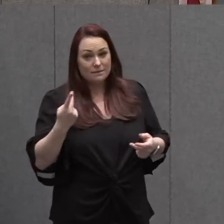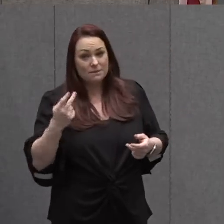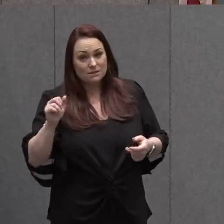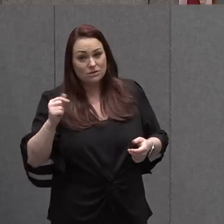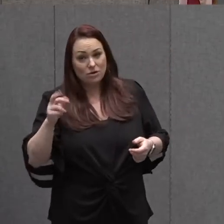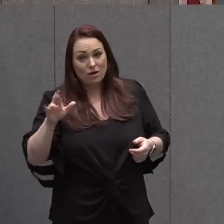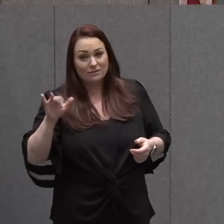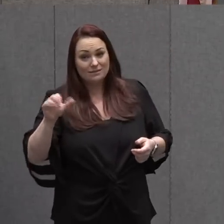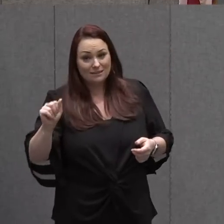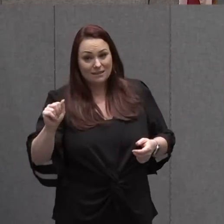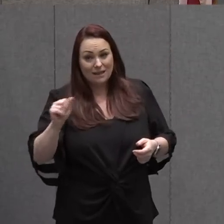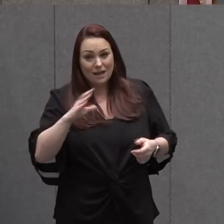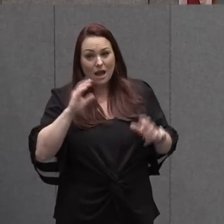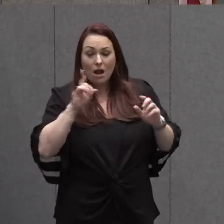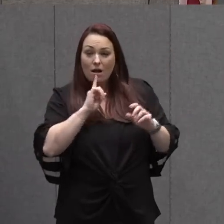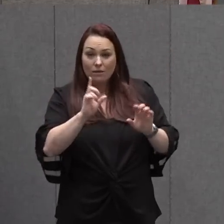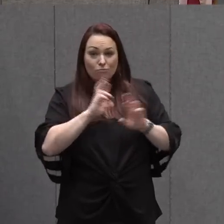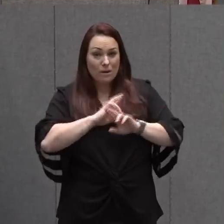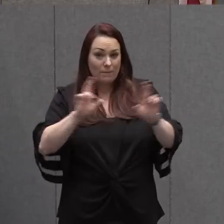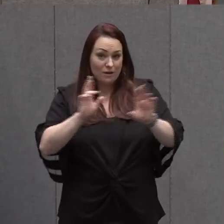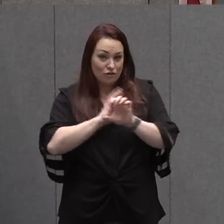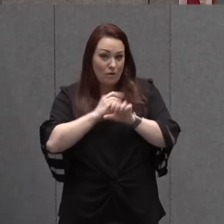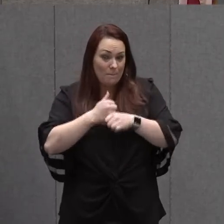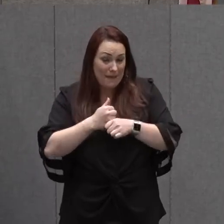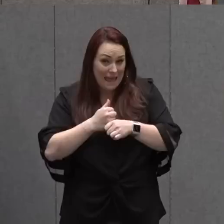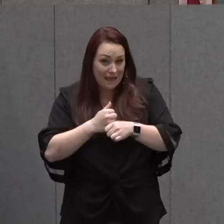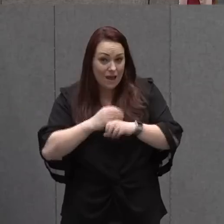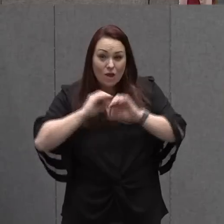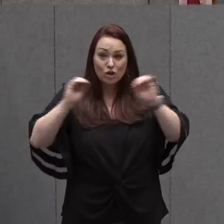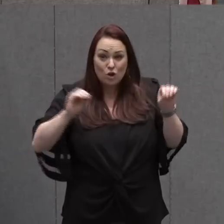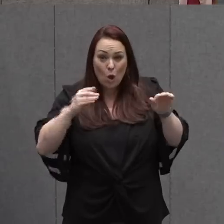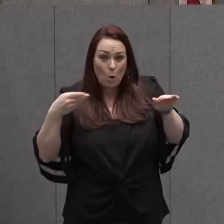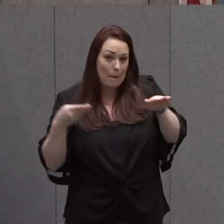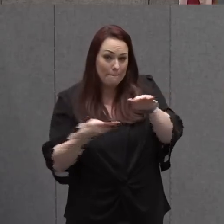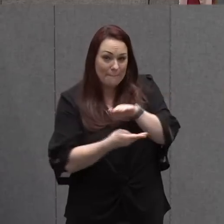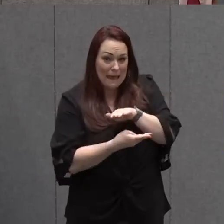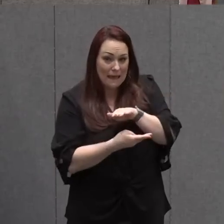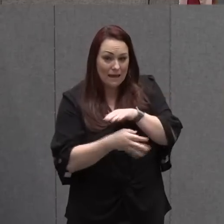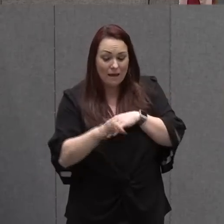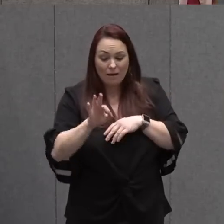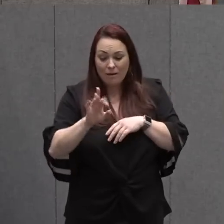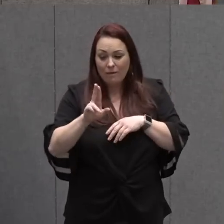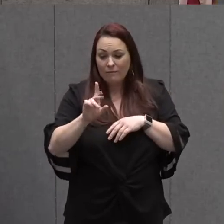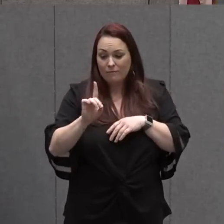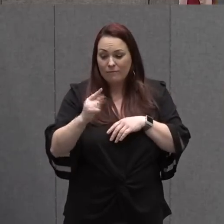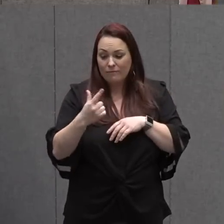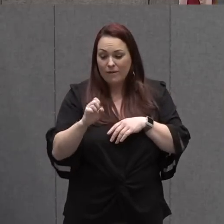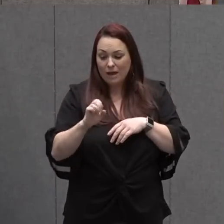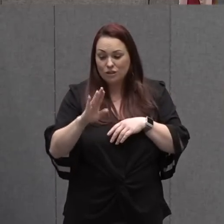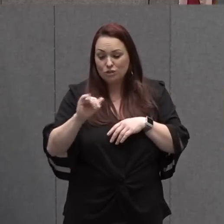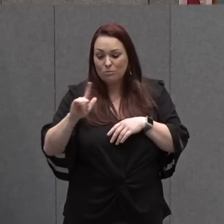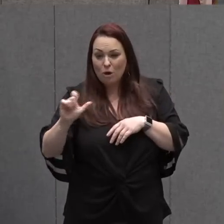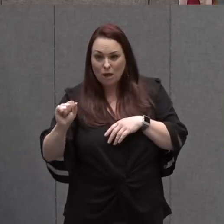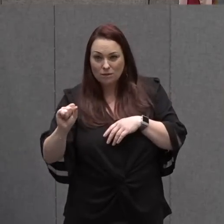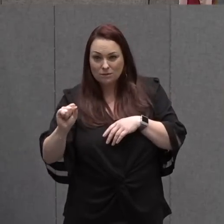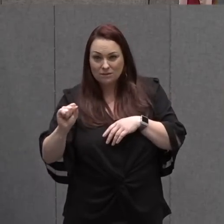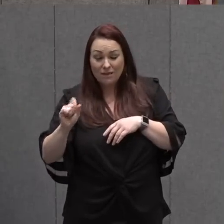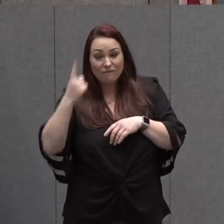make no-bake fudge balls just for you. Now, when you say no bake, you mean